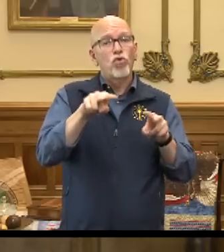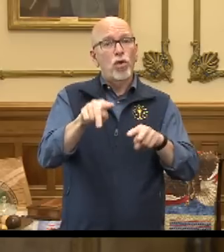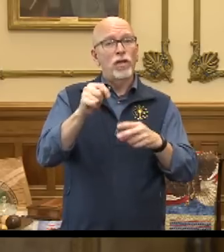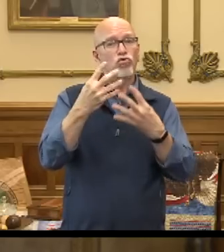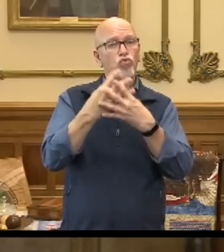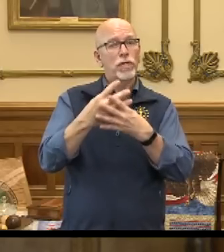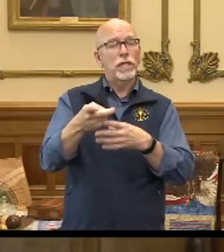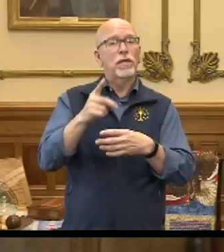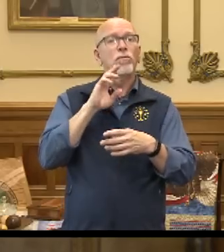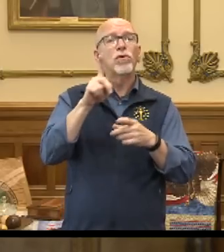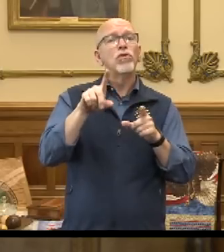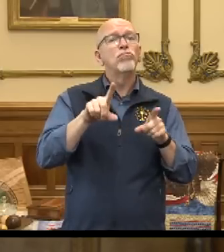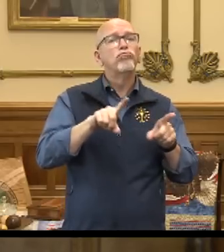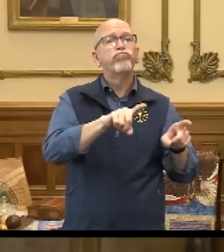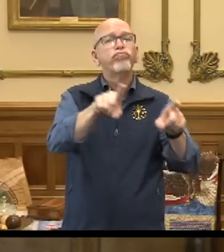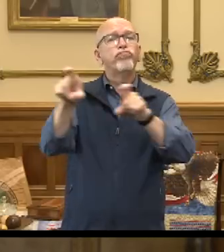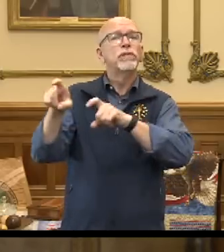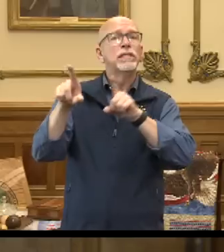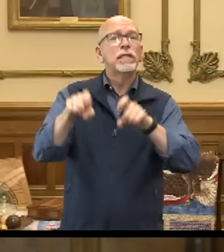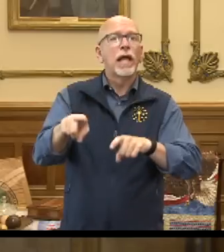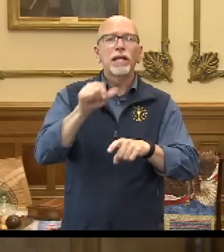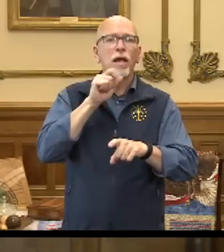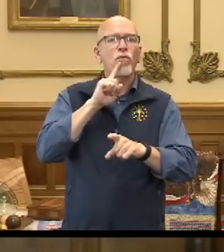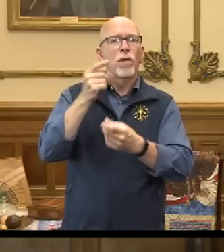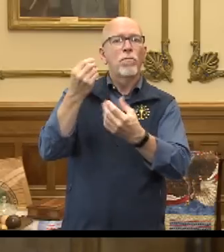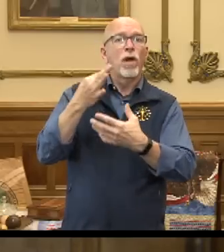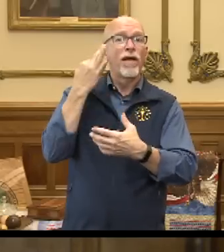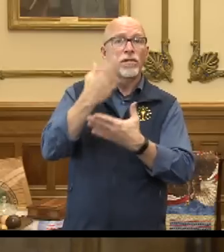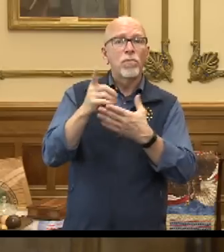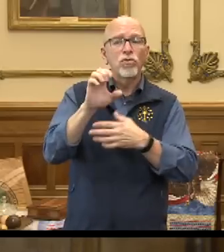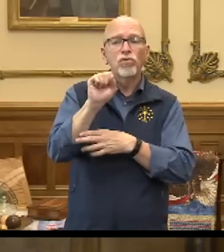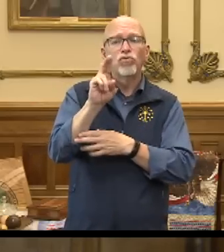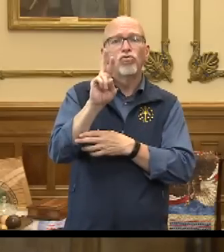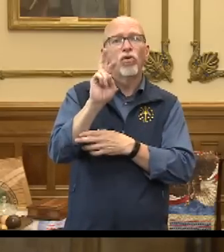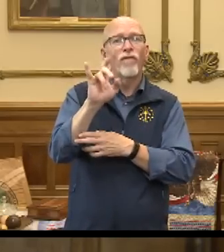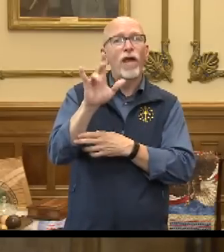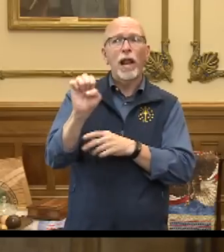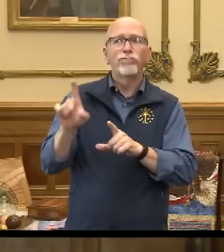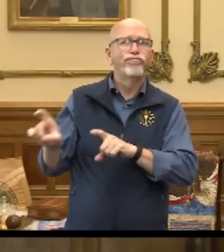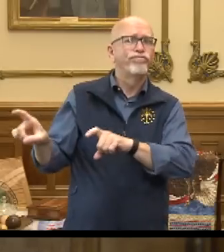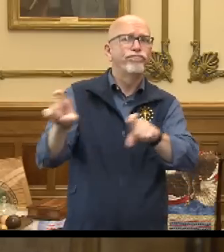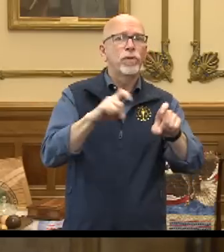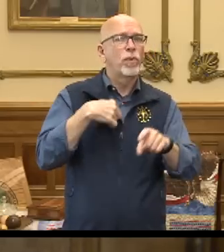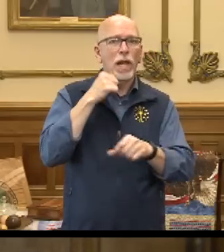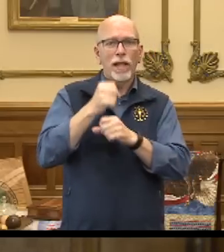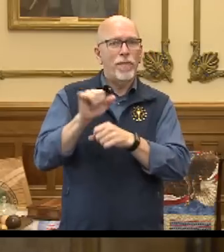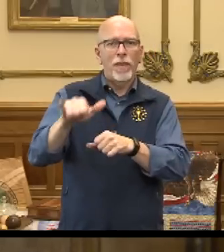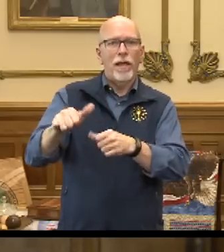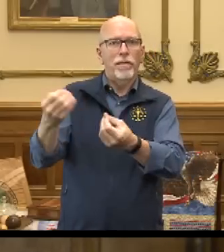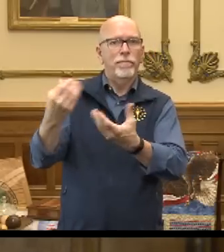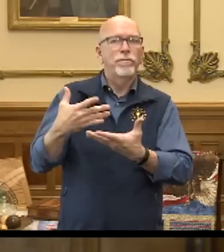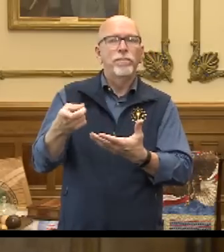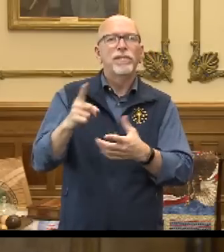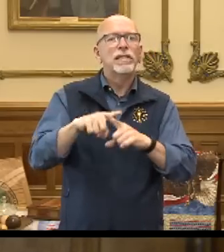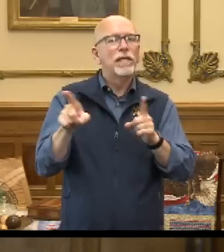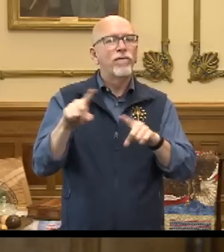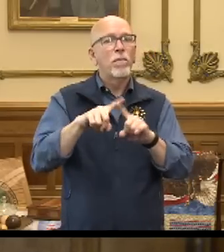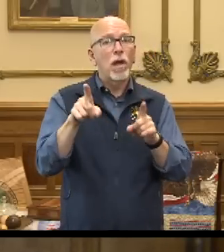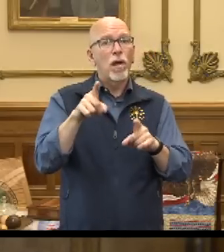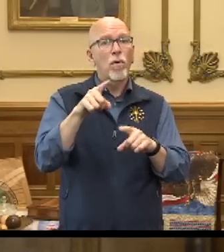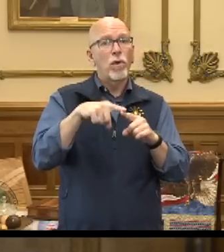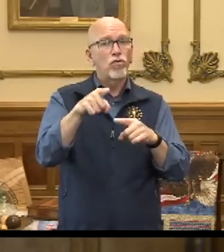screening, surveillance testing is not truly reported. So if somebody's doing surveillance, we are not getting that surveillance. It's a little different. But